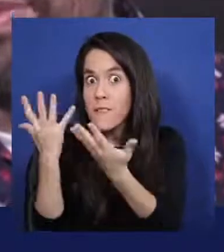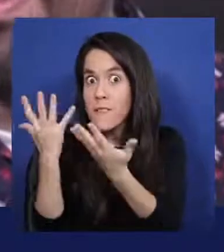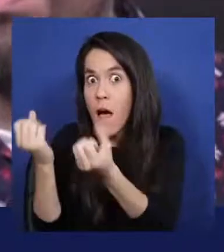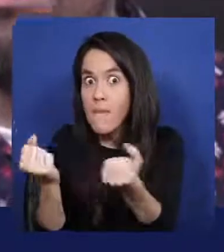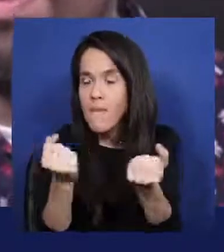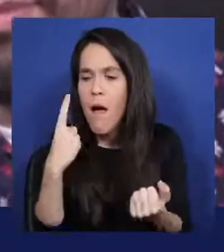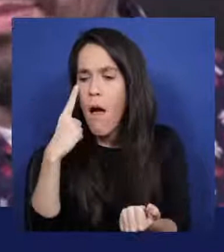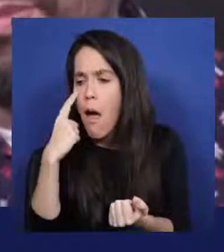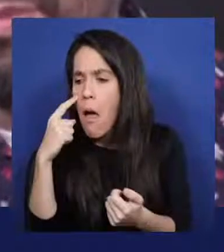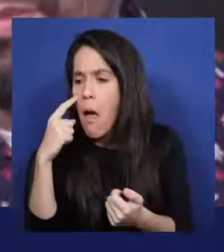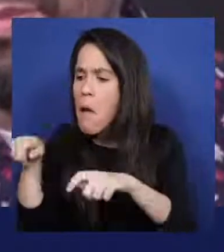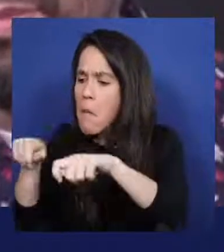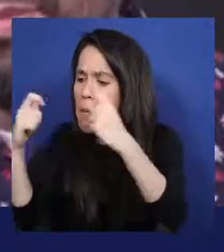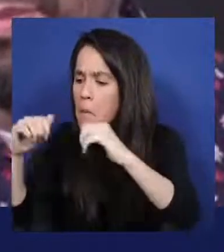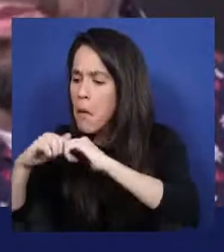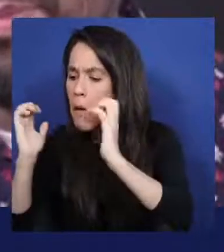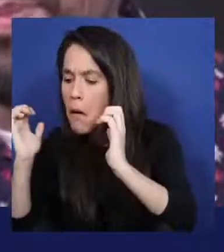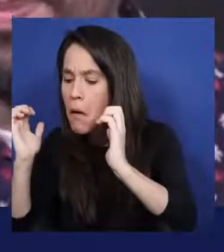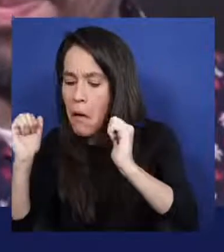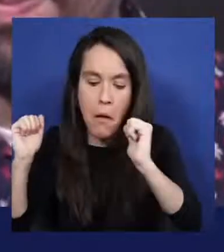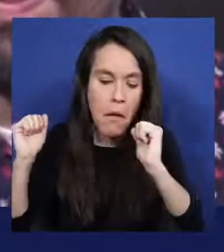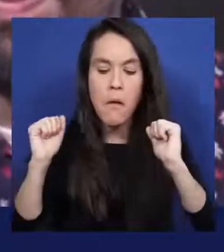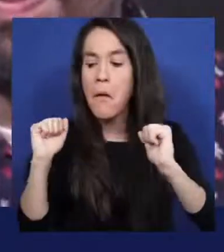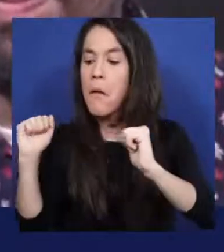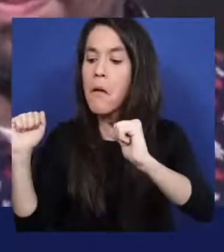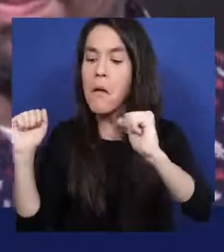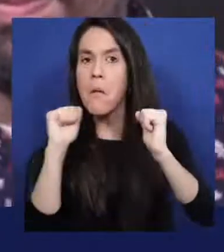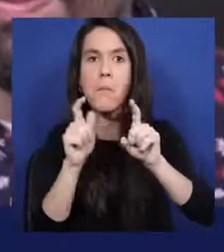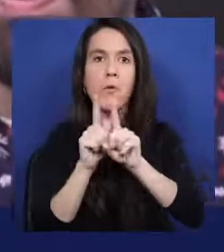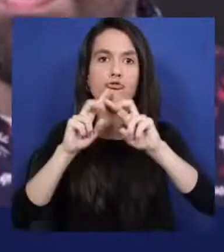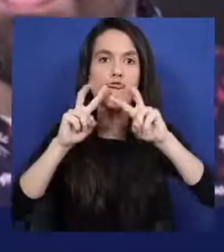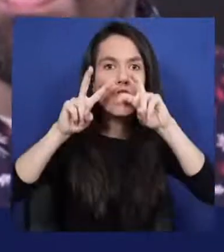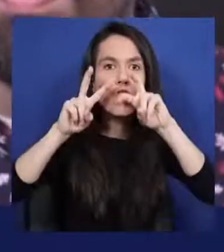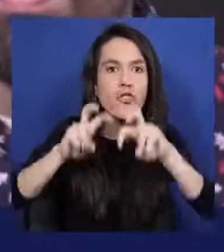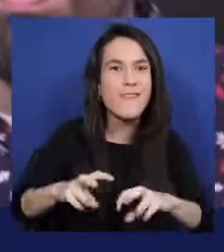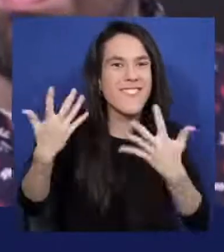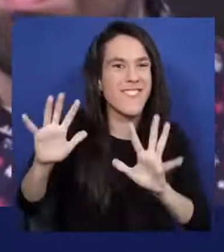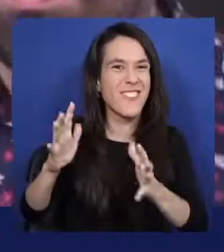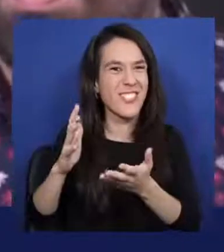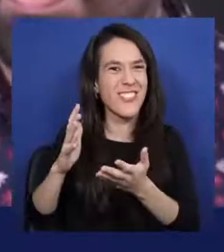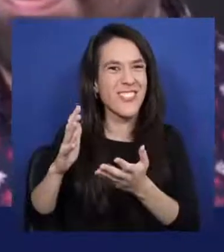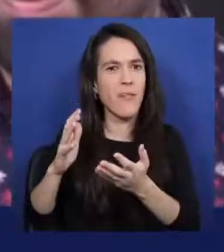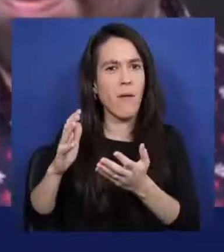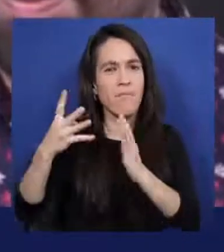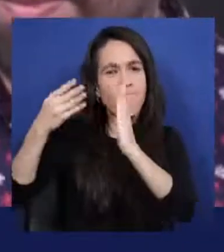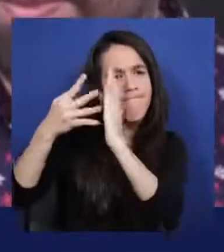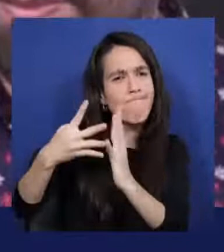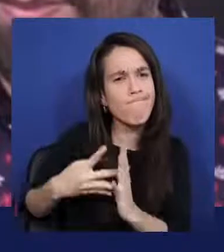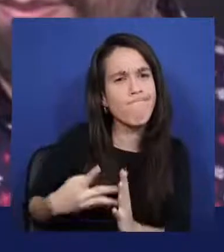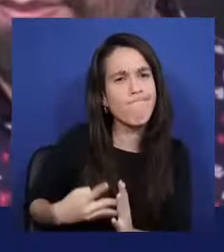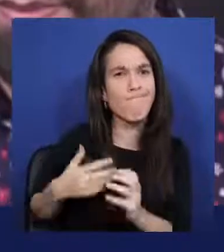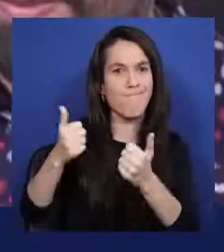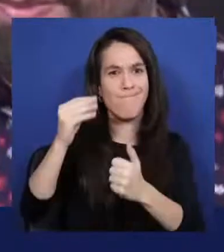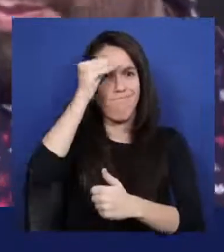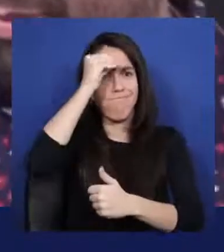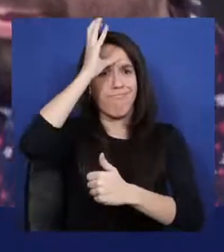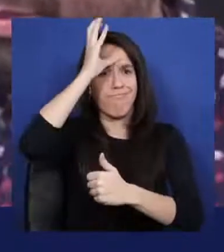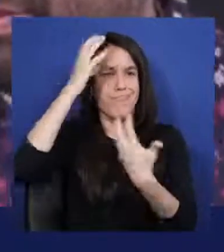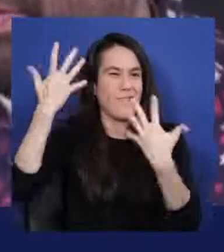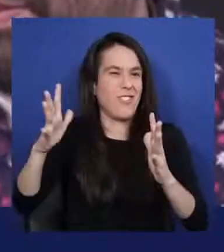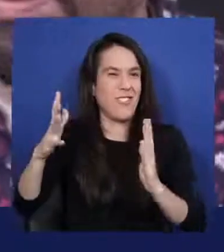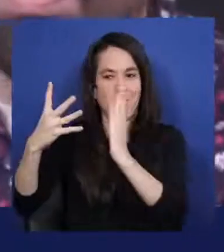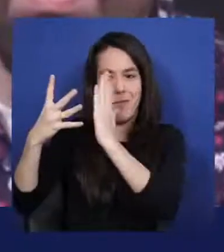you by researchers and actually specialists who work on that all their